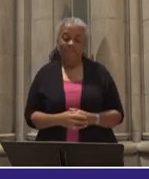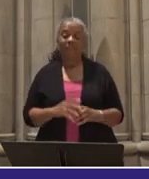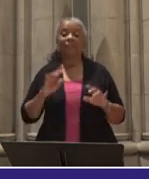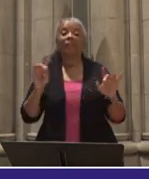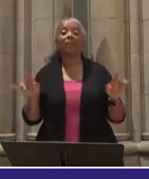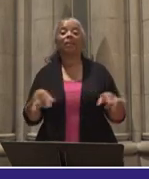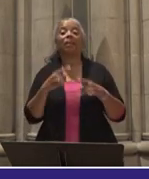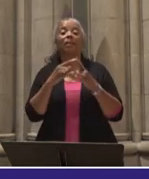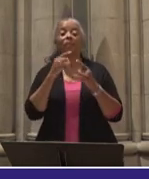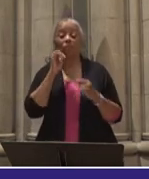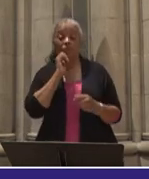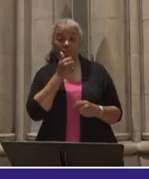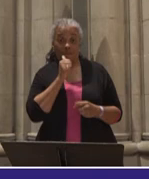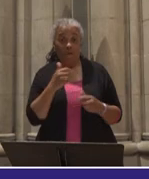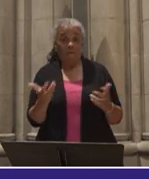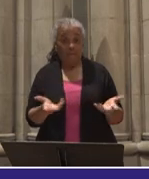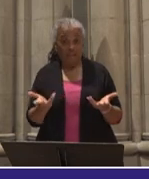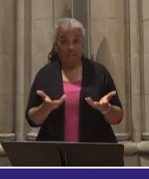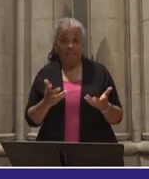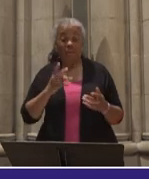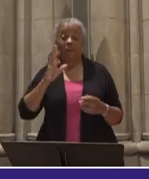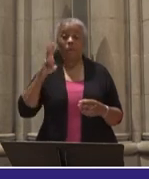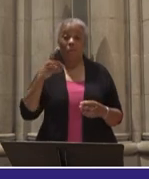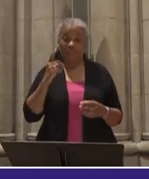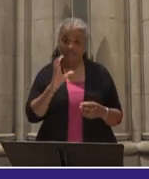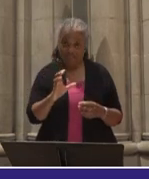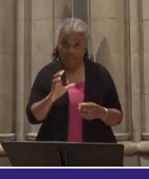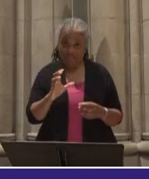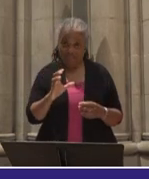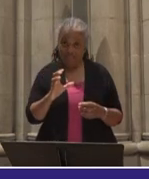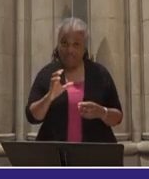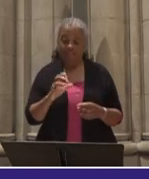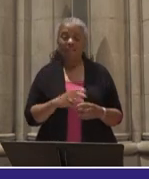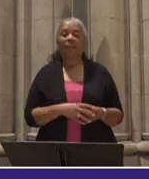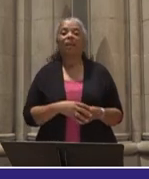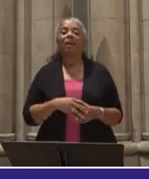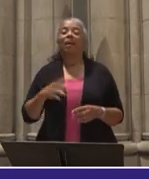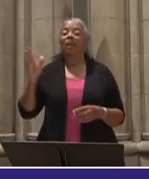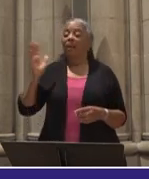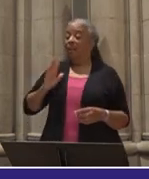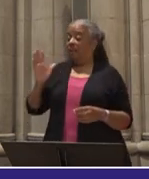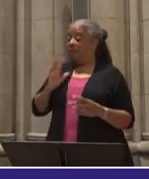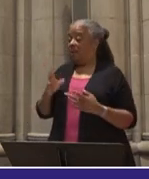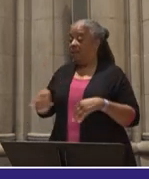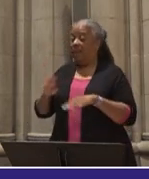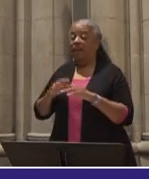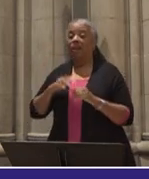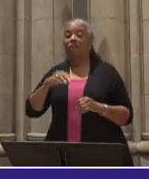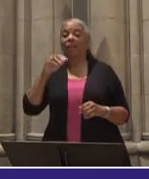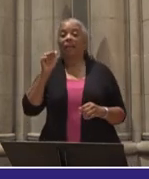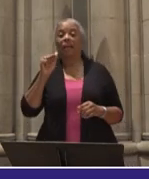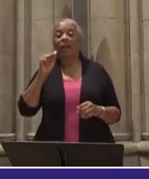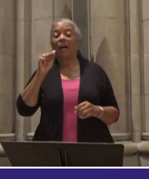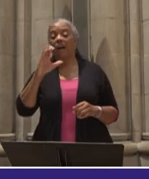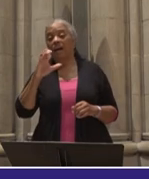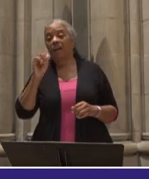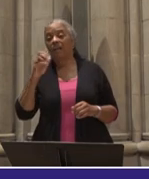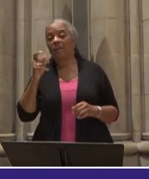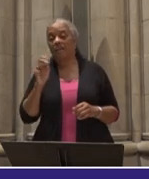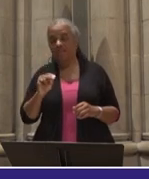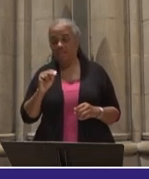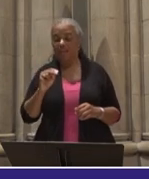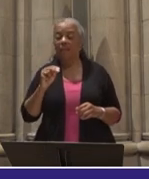Cathedral, tomorrow here in the District of Columbus, the ancestral lands of the Ancostan indigenous